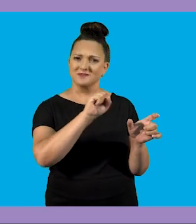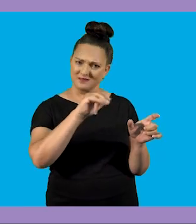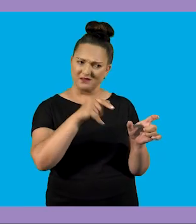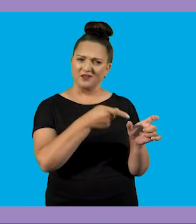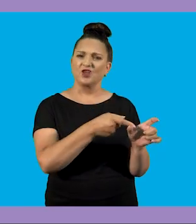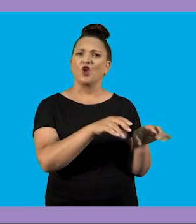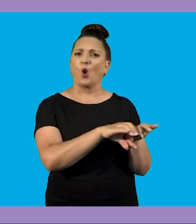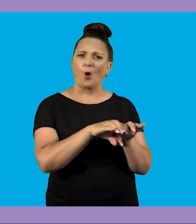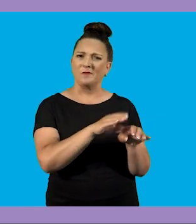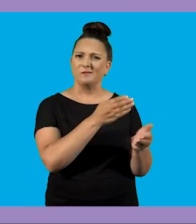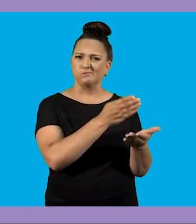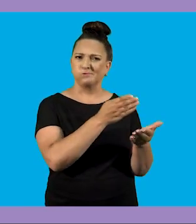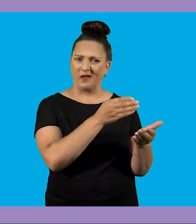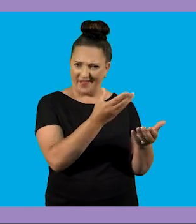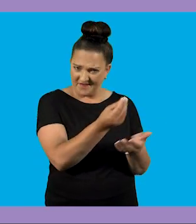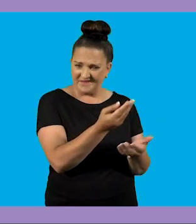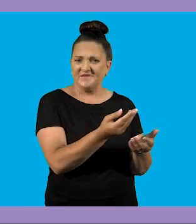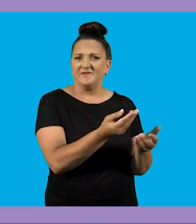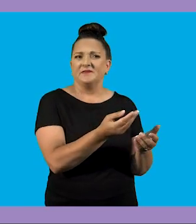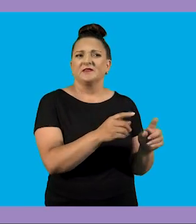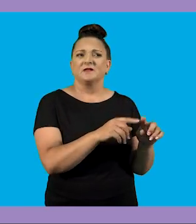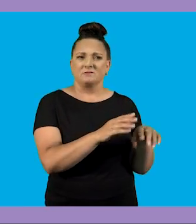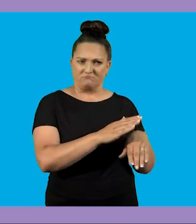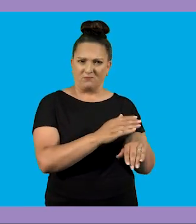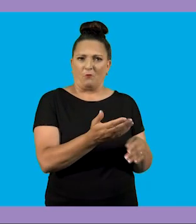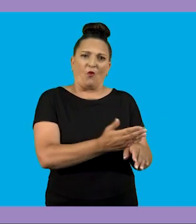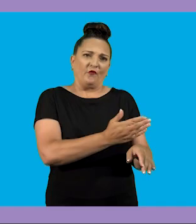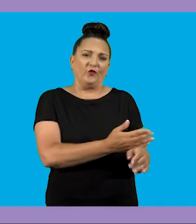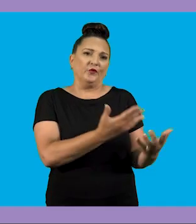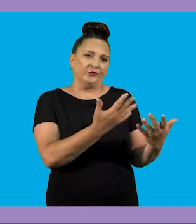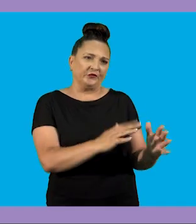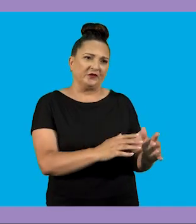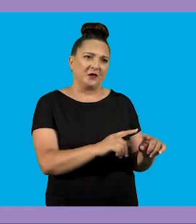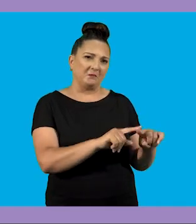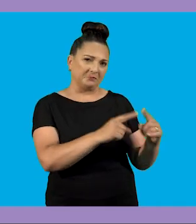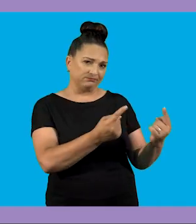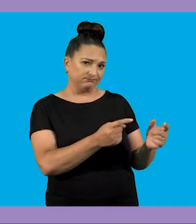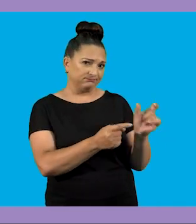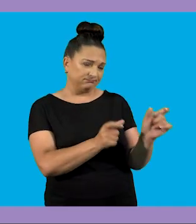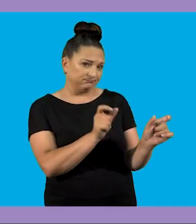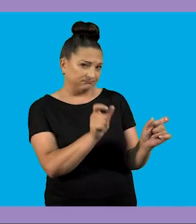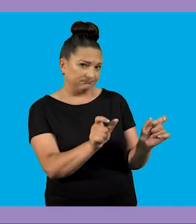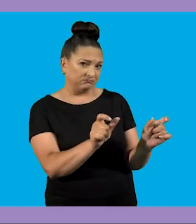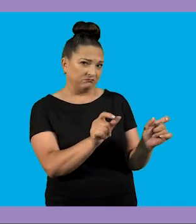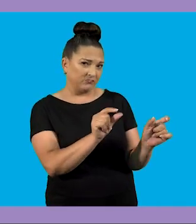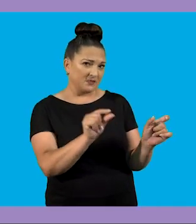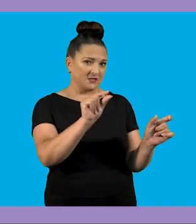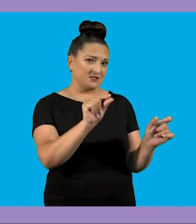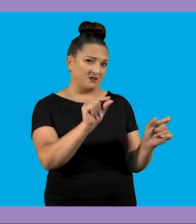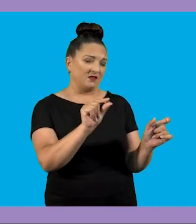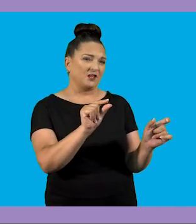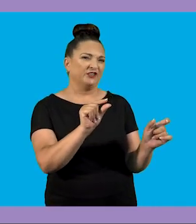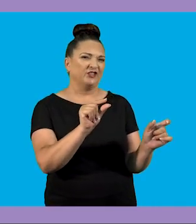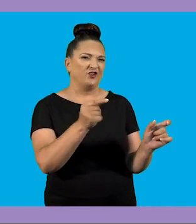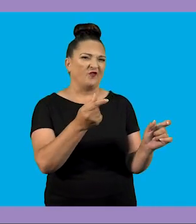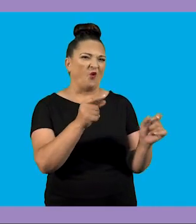that have a common factor. You should be able to factorize an algebraic expression that is a difference of two